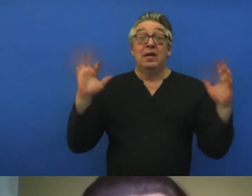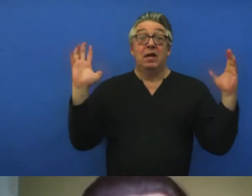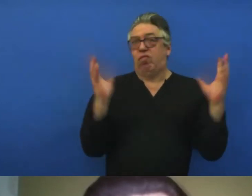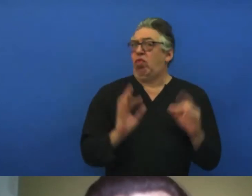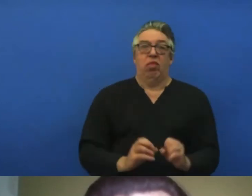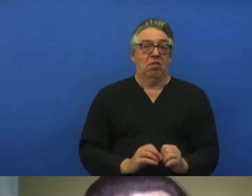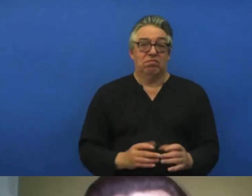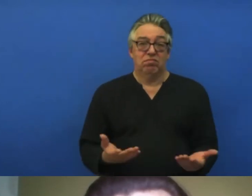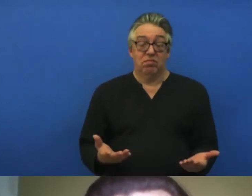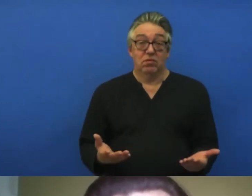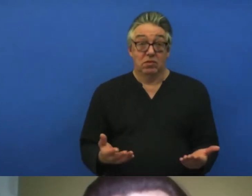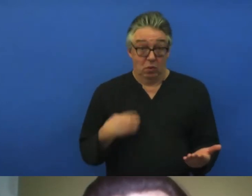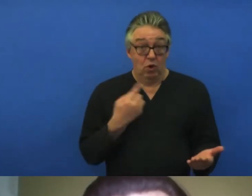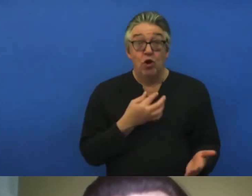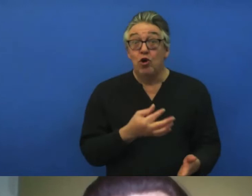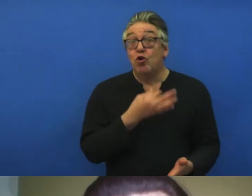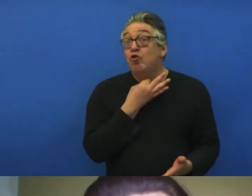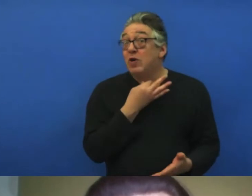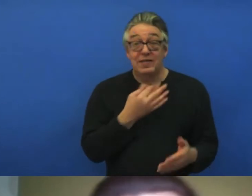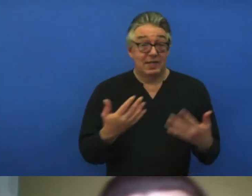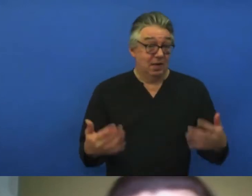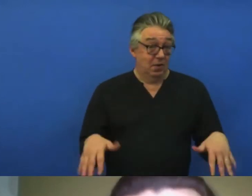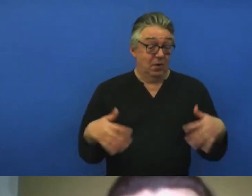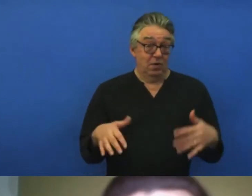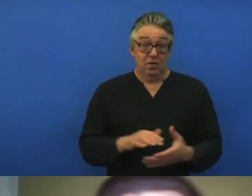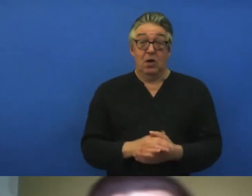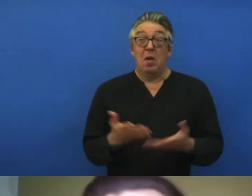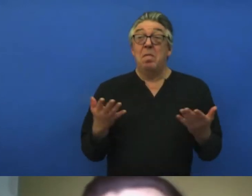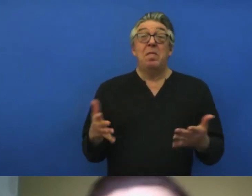risk, even if the earthquake is not of such a